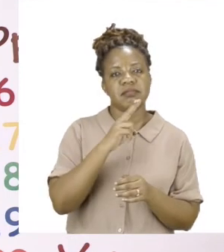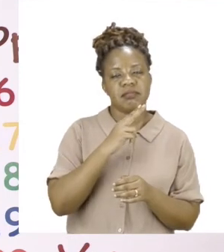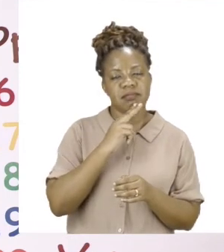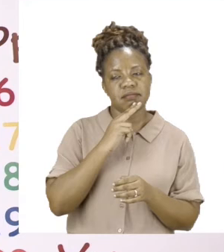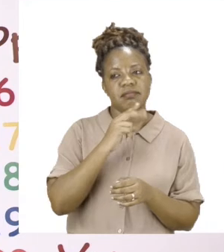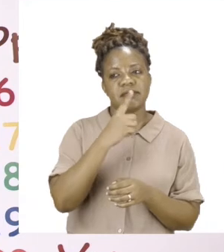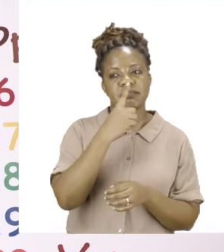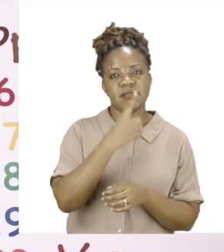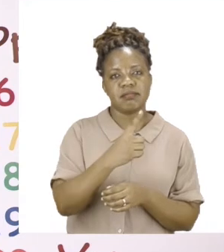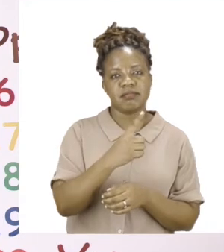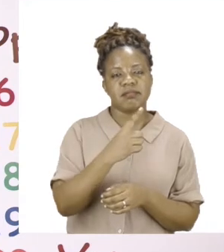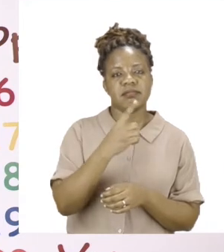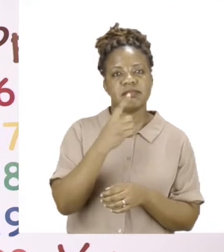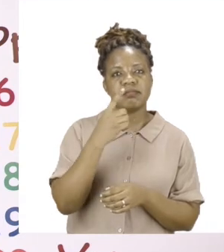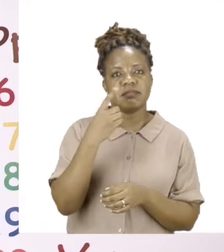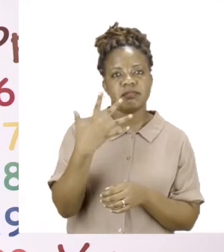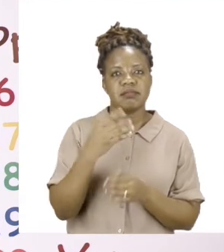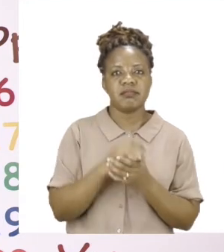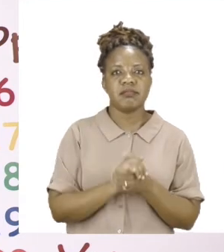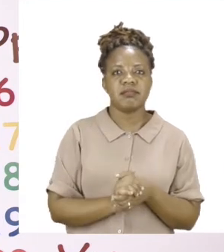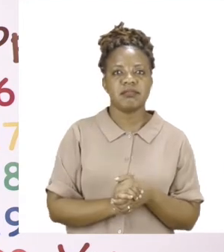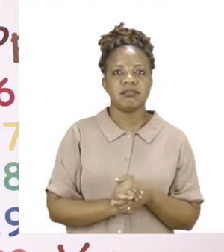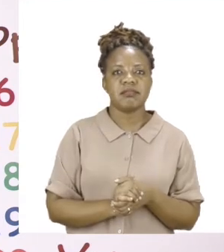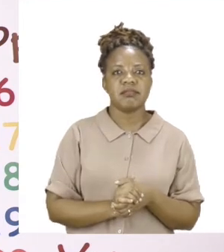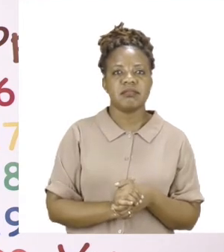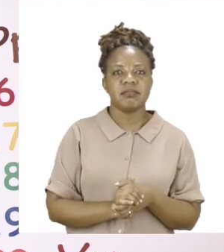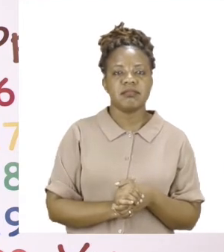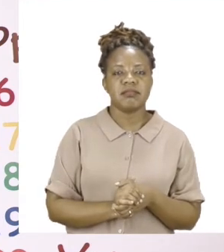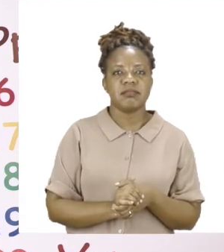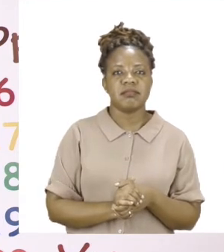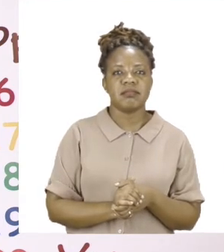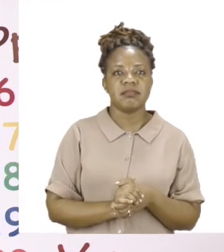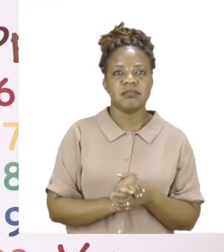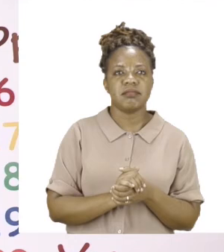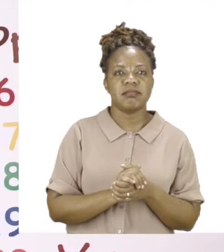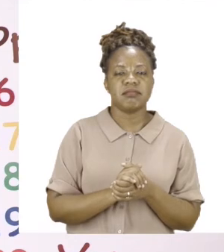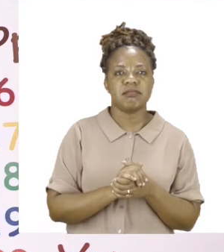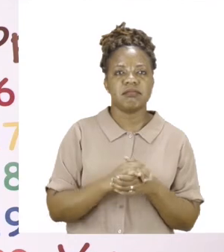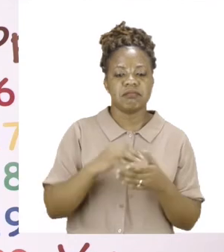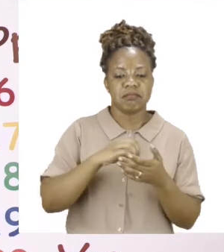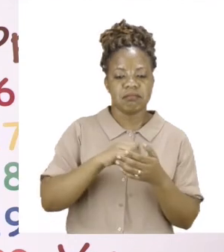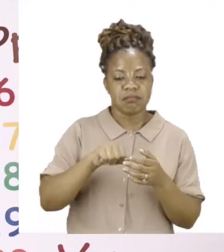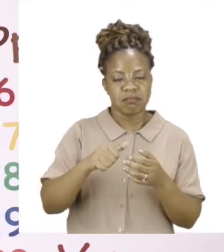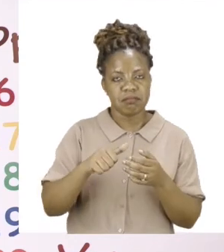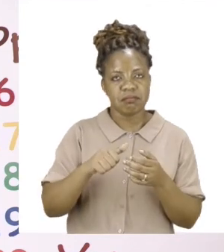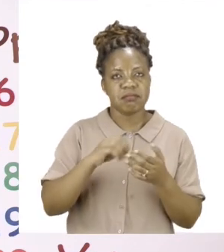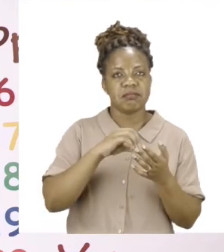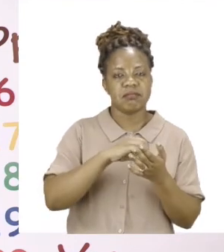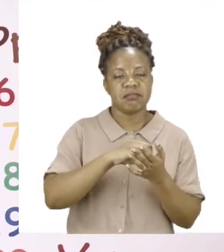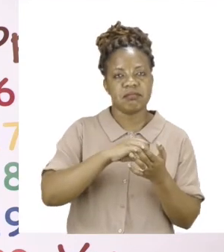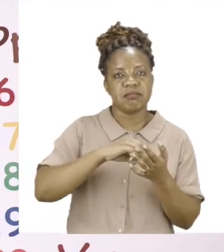Well done. The rest of the minus or the subtraction ones you're going to do by yourselves. Let's take a look at